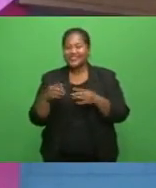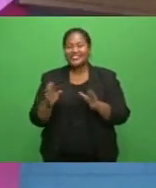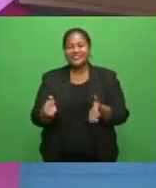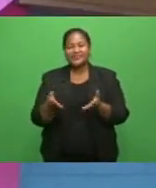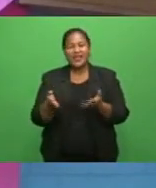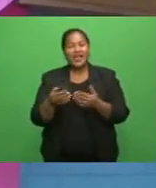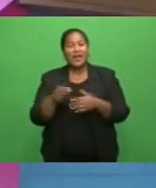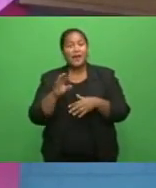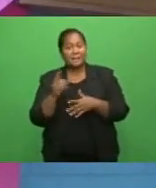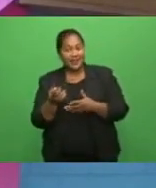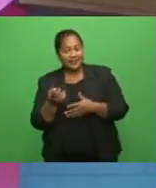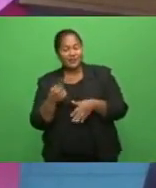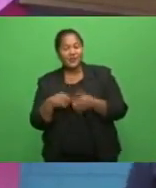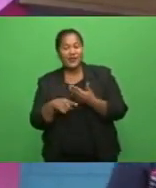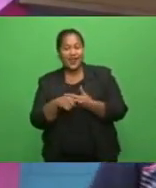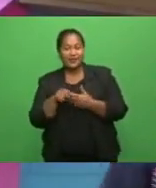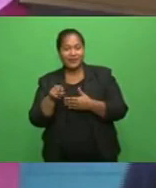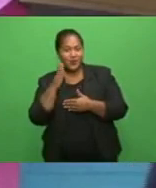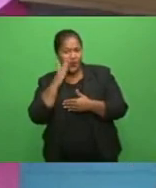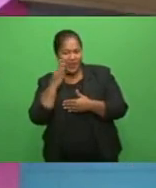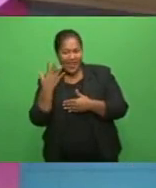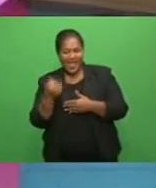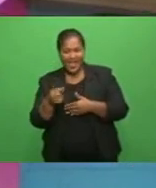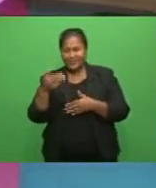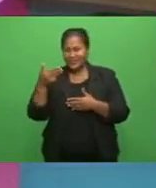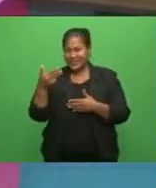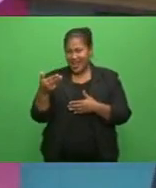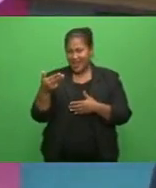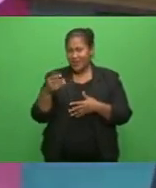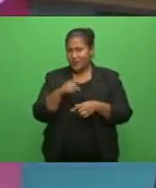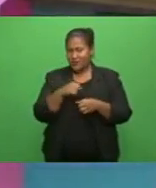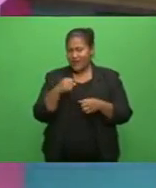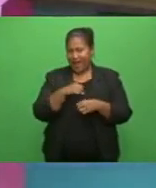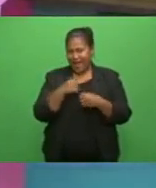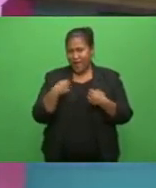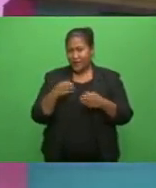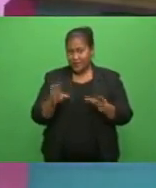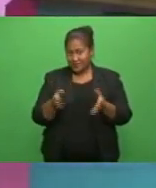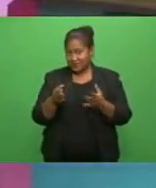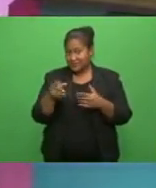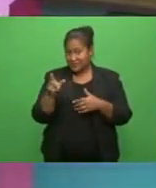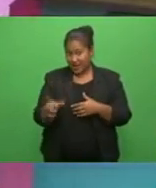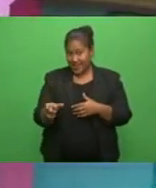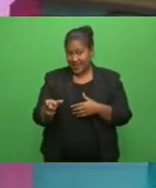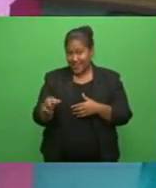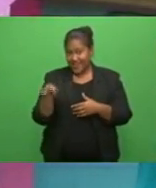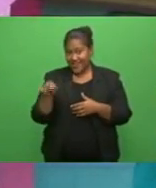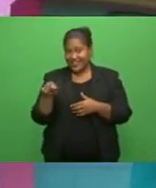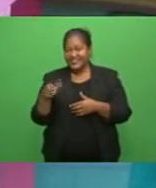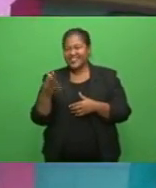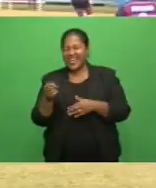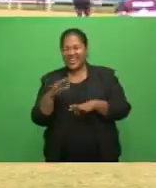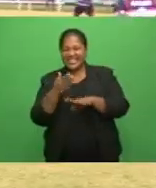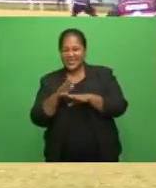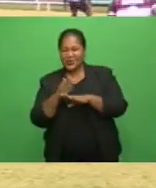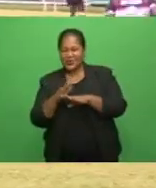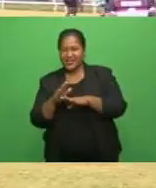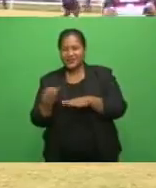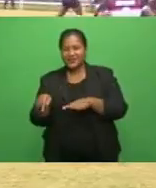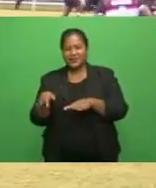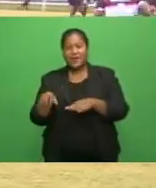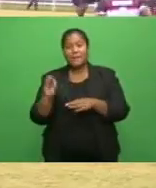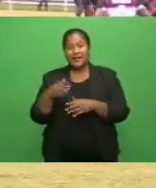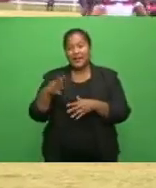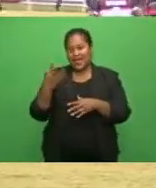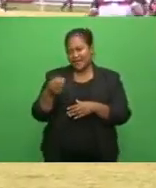fact that having 9 debutants was a big achievement for us. Having